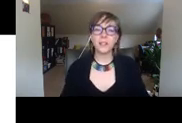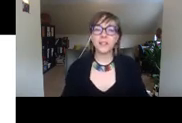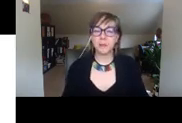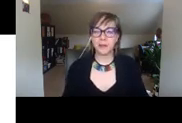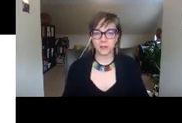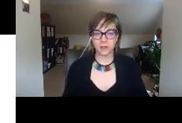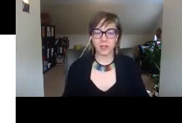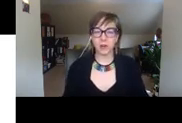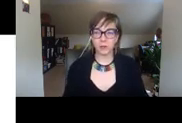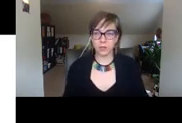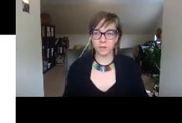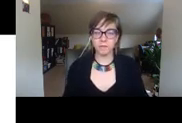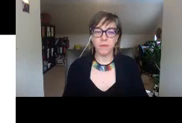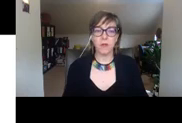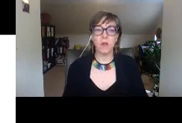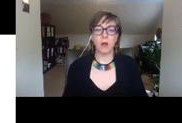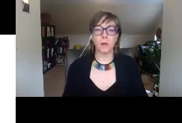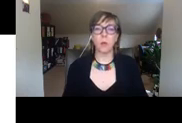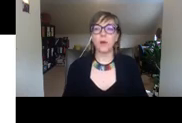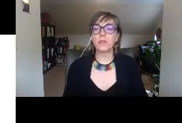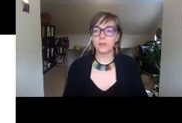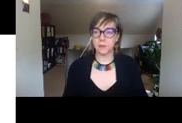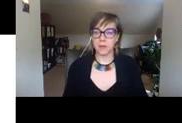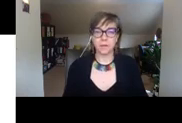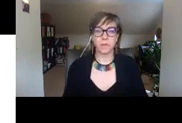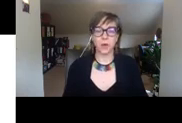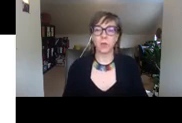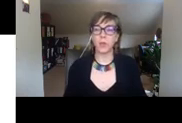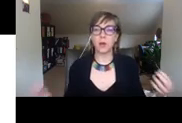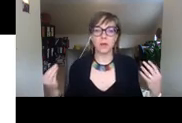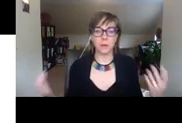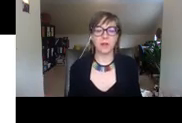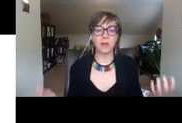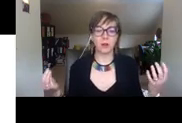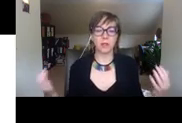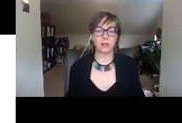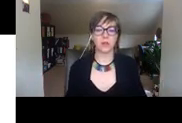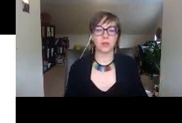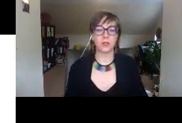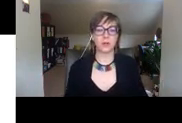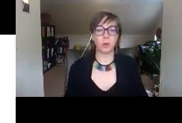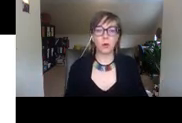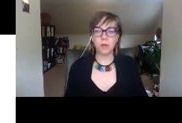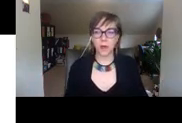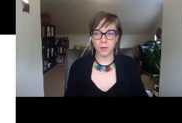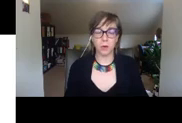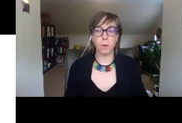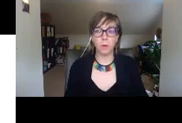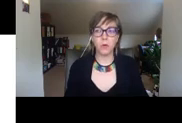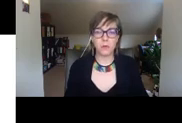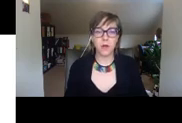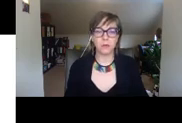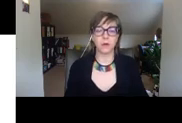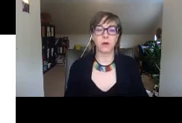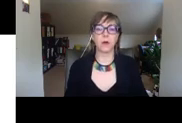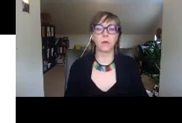This increased dependence on technology. What does this mean, right? We are depending on technology more than ever